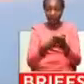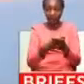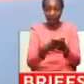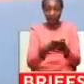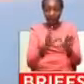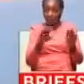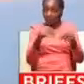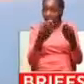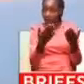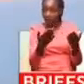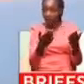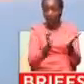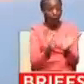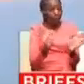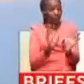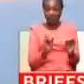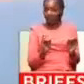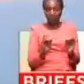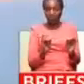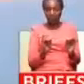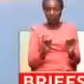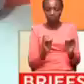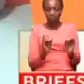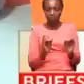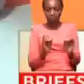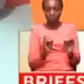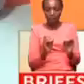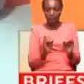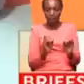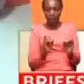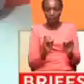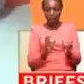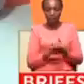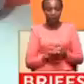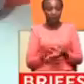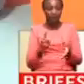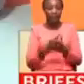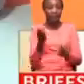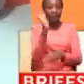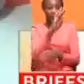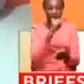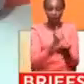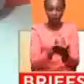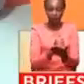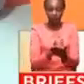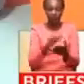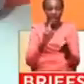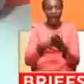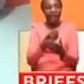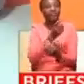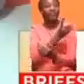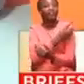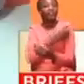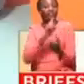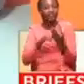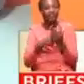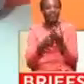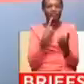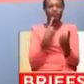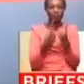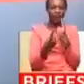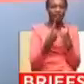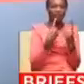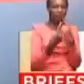I didn't open it, got dressed, and go back to Dr. Jafari's office. He begins to recite the incantations